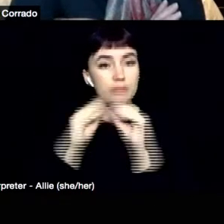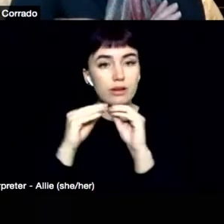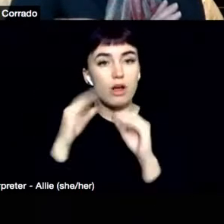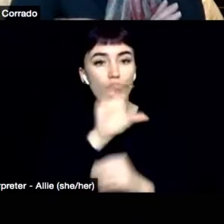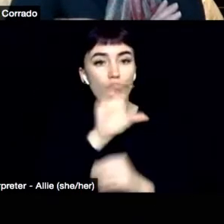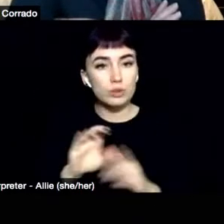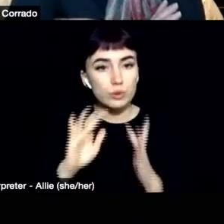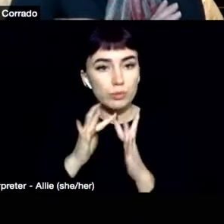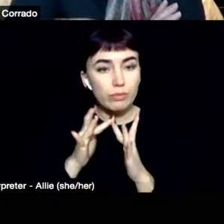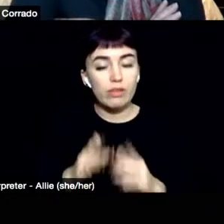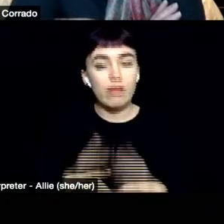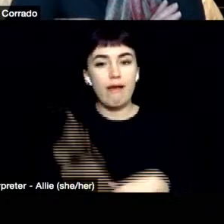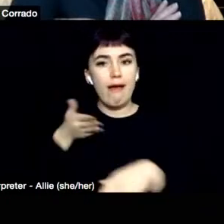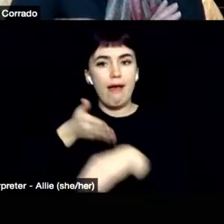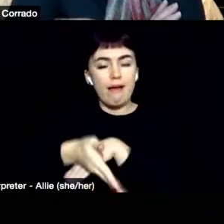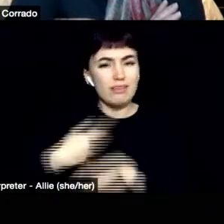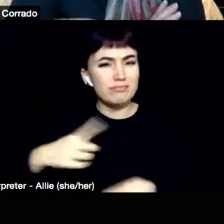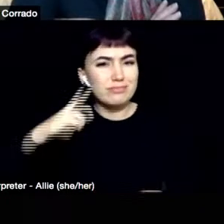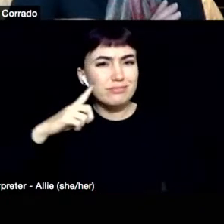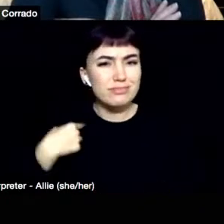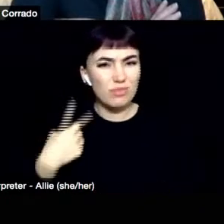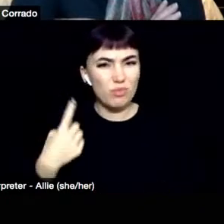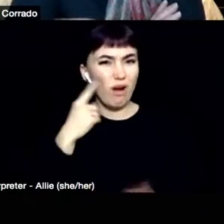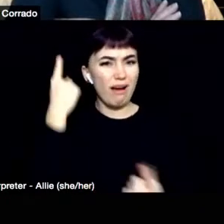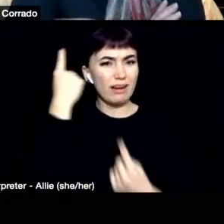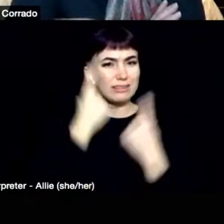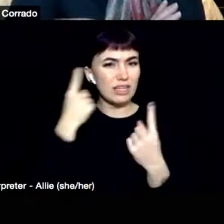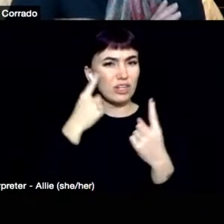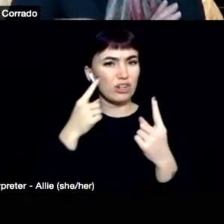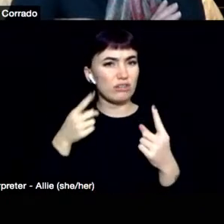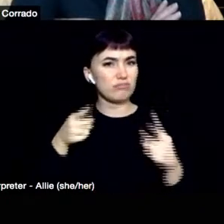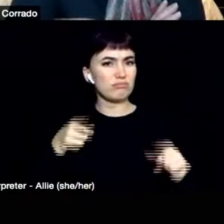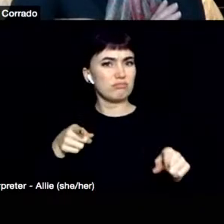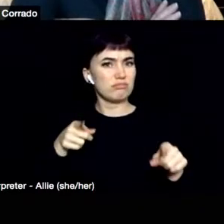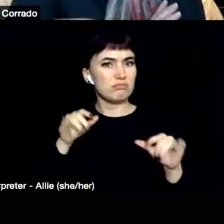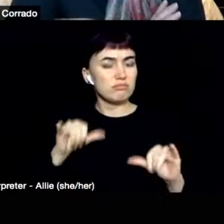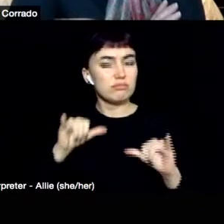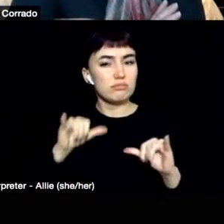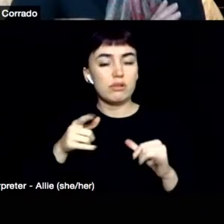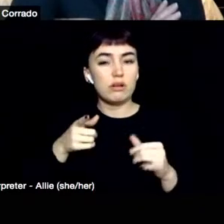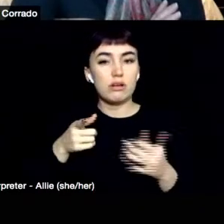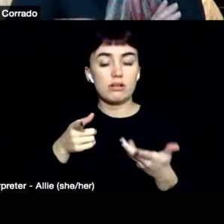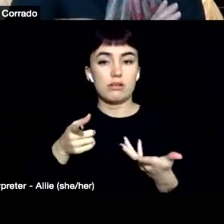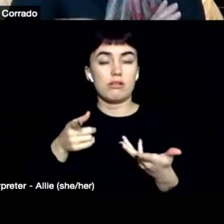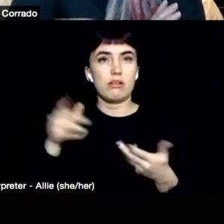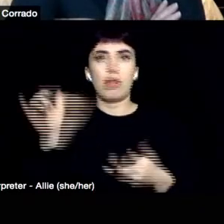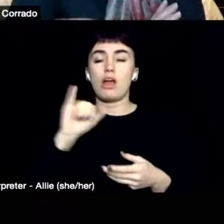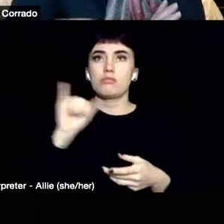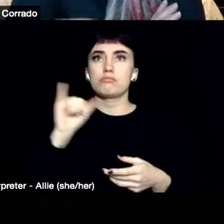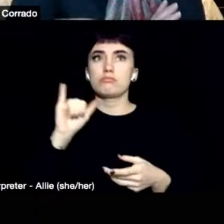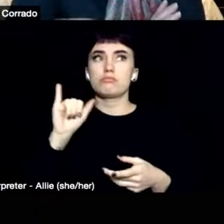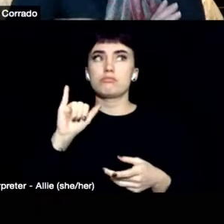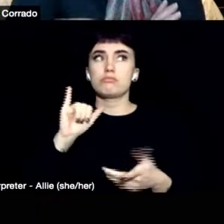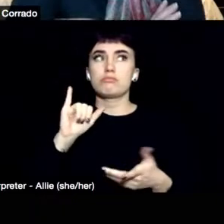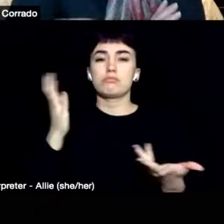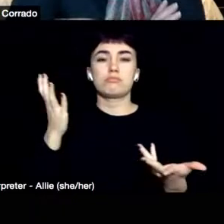link after hearing what I consider to be the